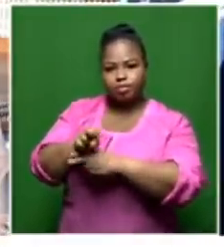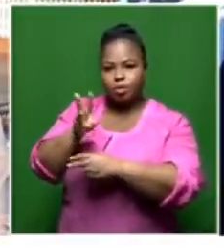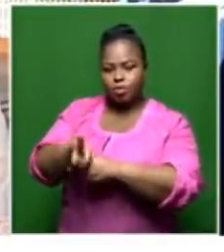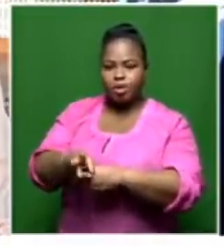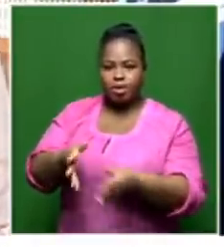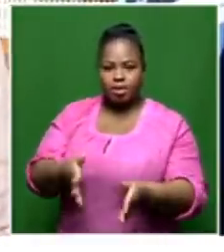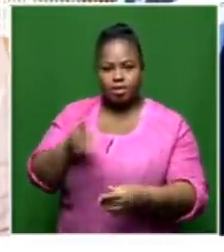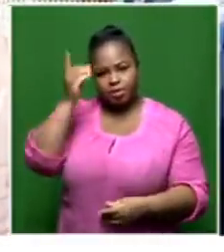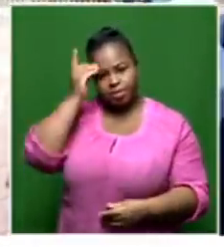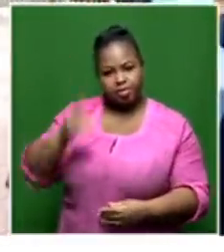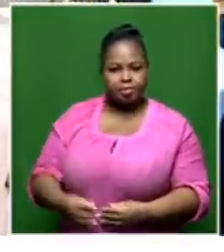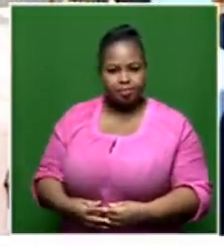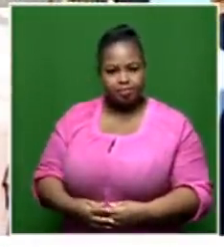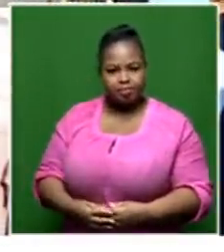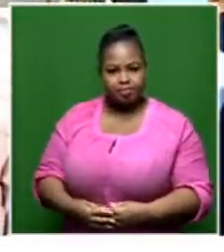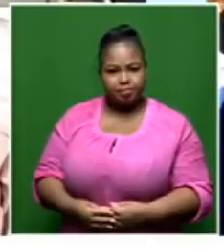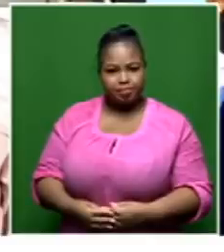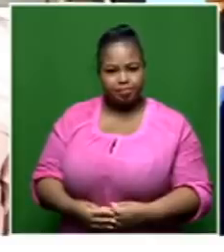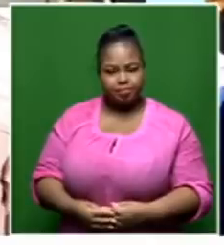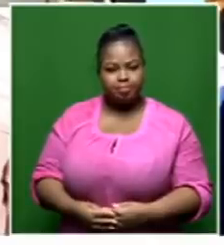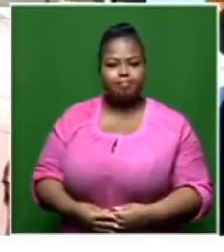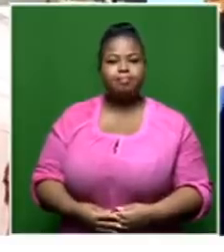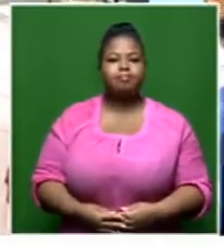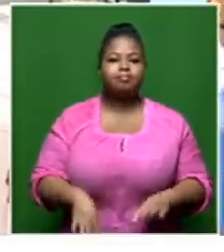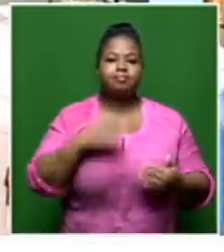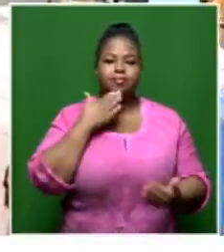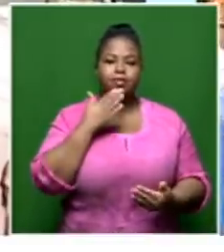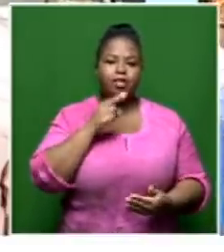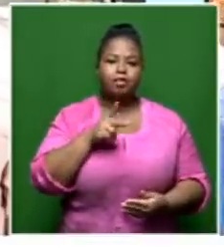Durban Promenade. It's back to you in the studio for now. All right, Vusi Khumalo, thank you so much for your time.